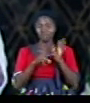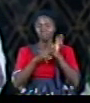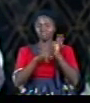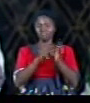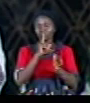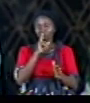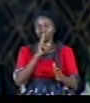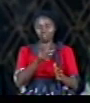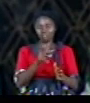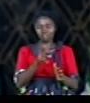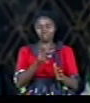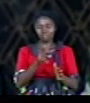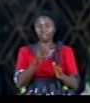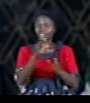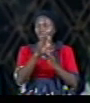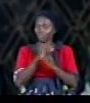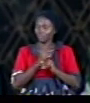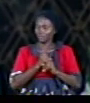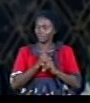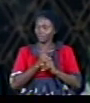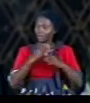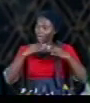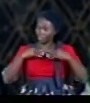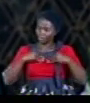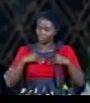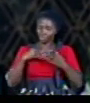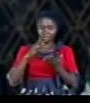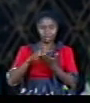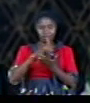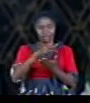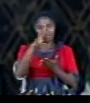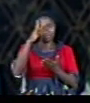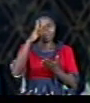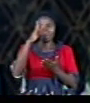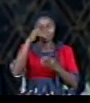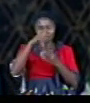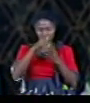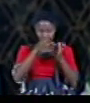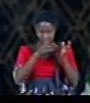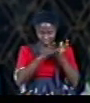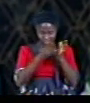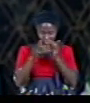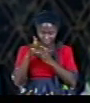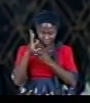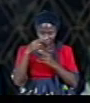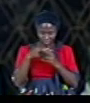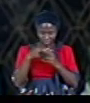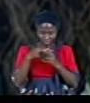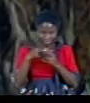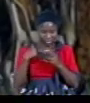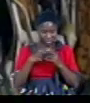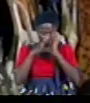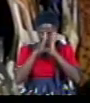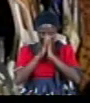Receive the glory, Lord. In Jesus' name, we pray.